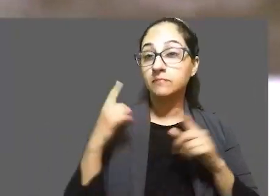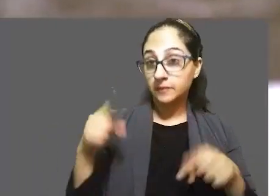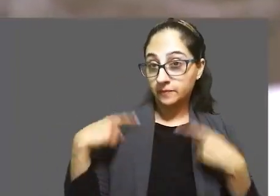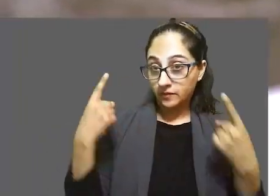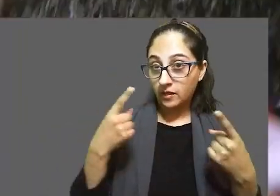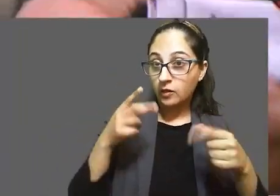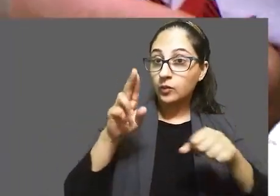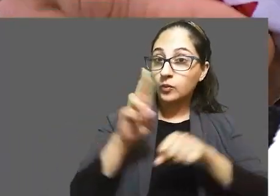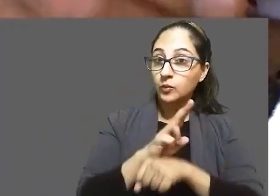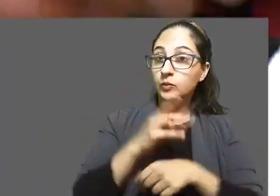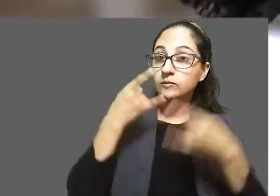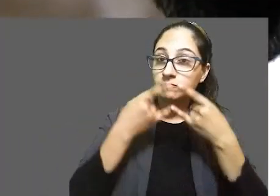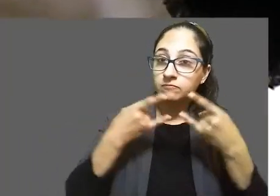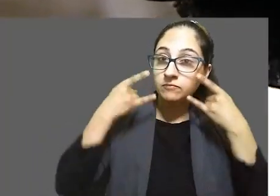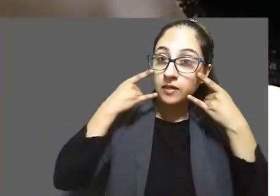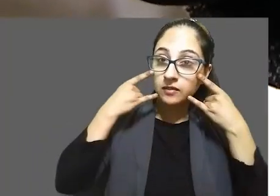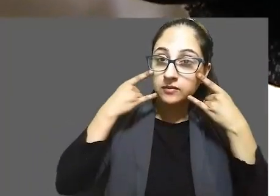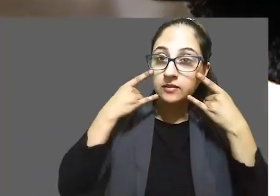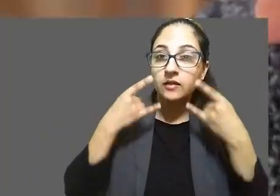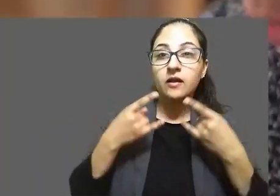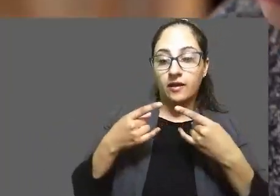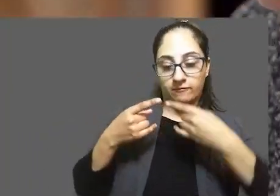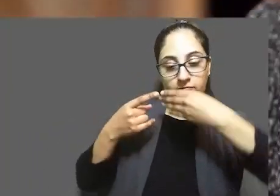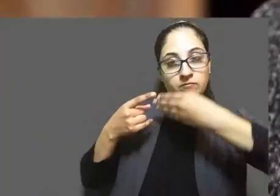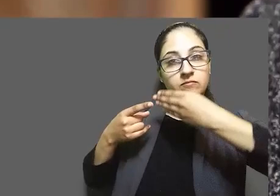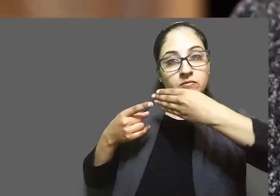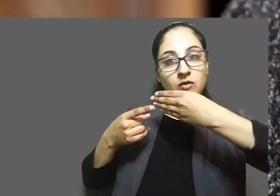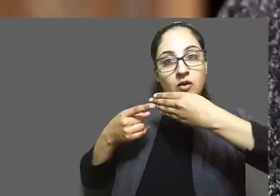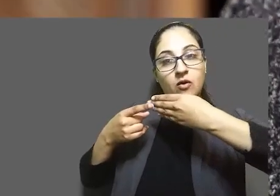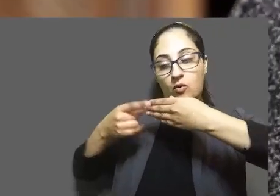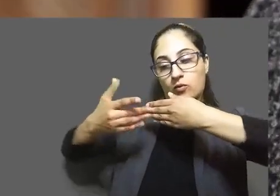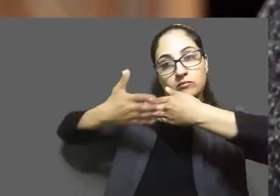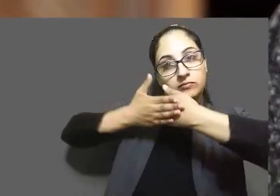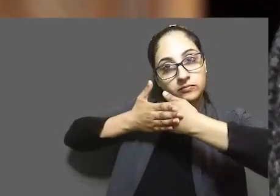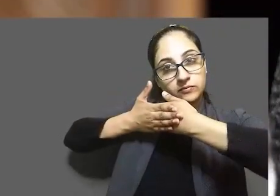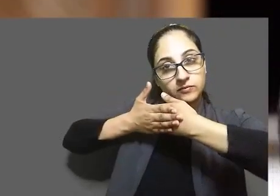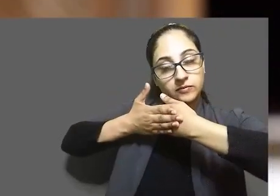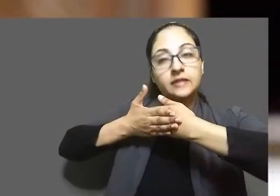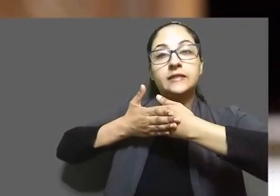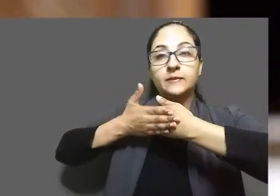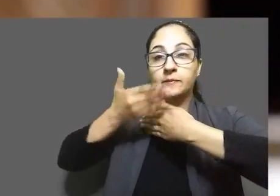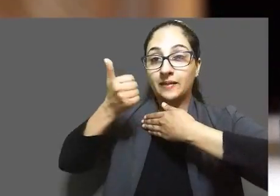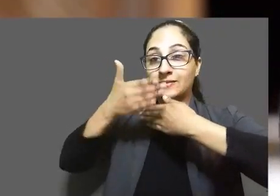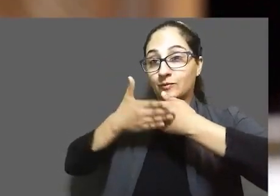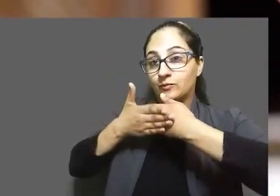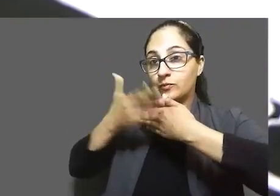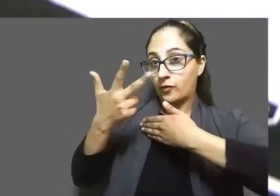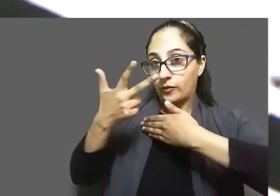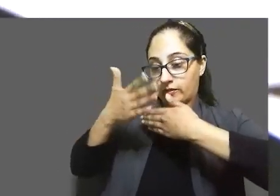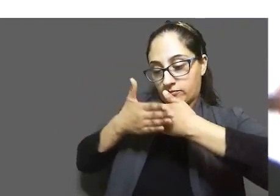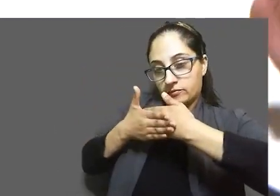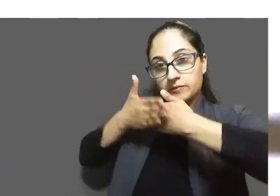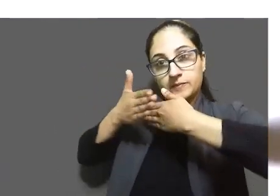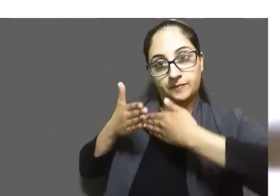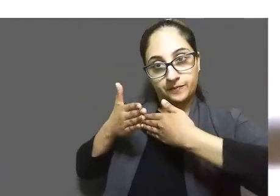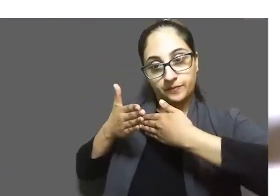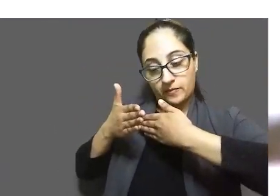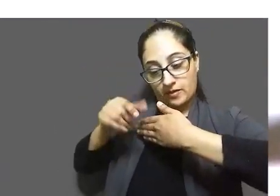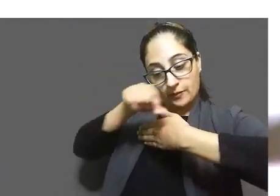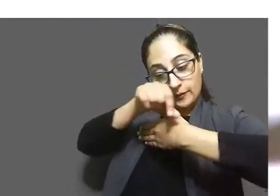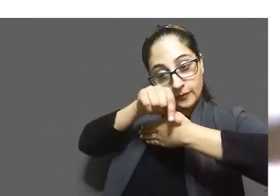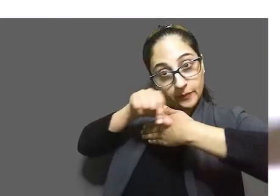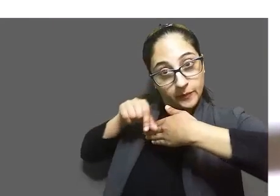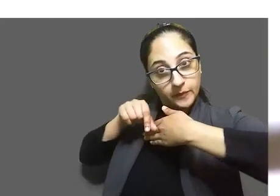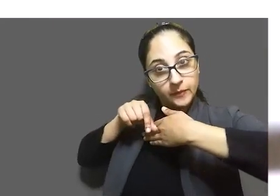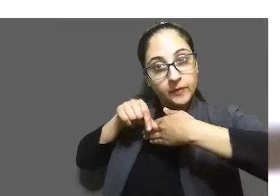one-ply cotton masks or even these two-ply masks. But if you are going to use a cloth mask, what you really need is 3 plies. 2 layers of a